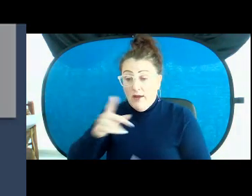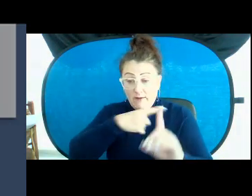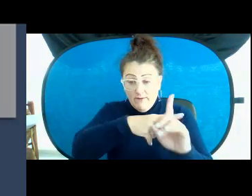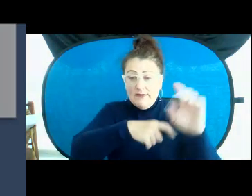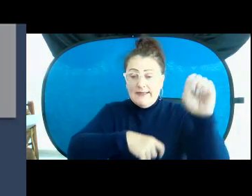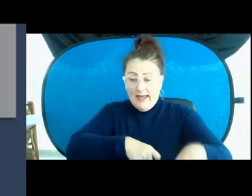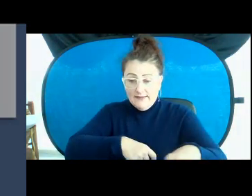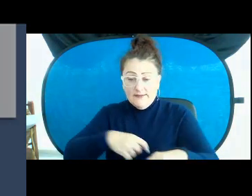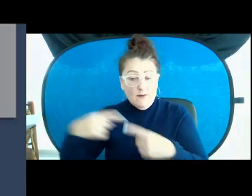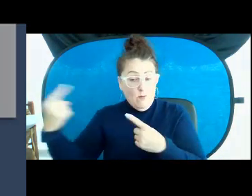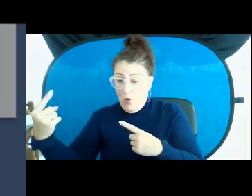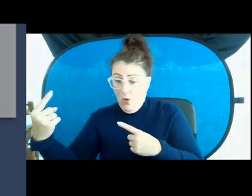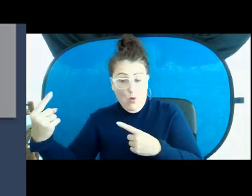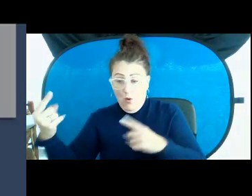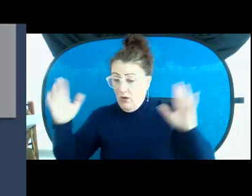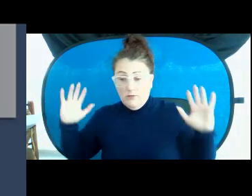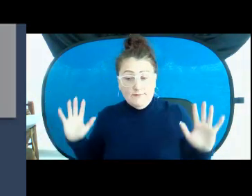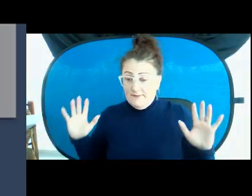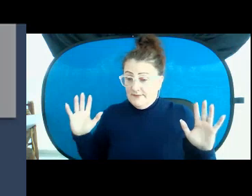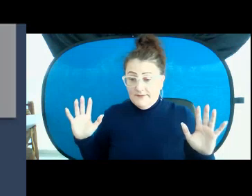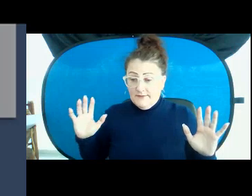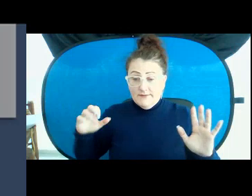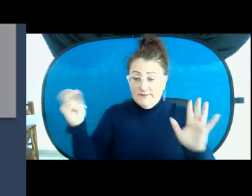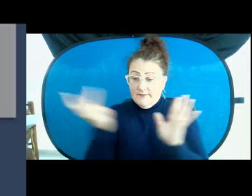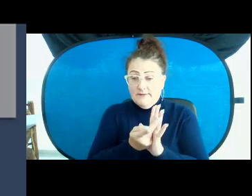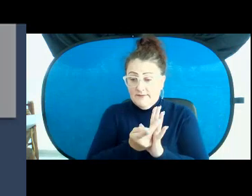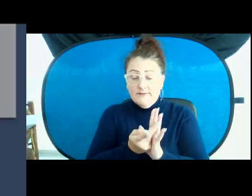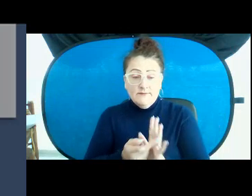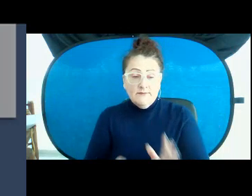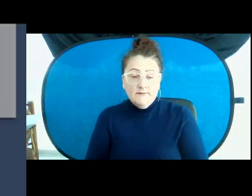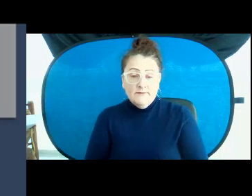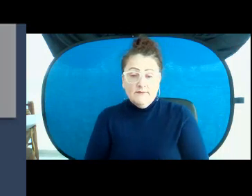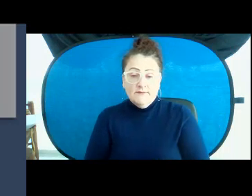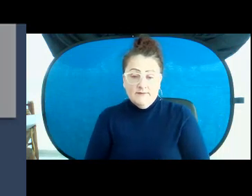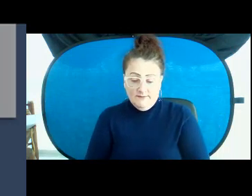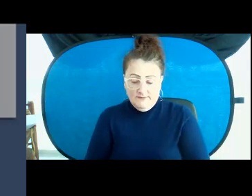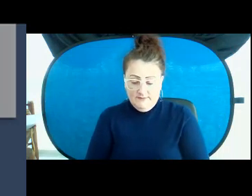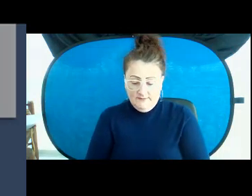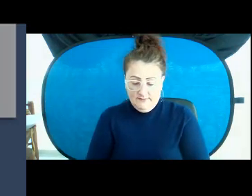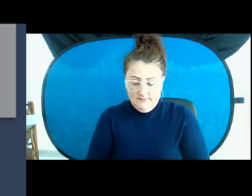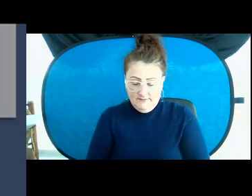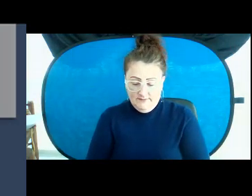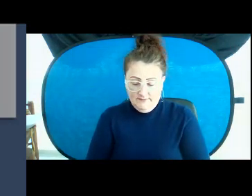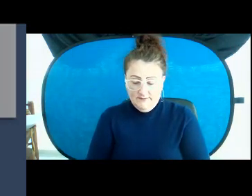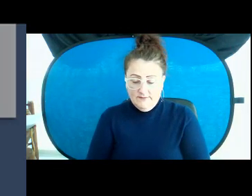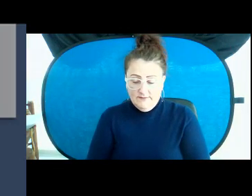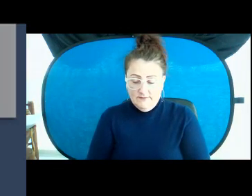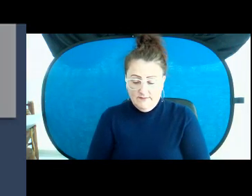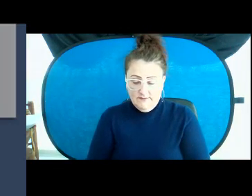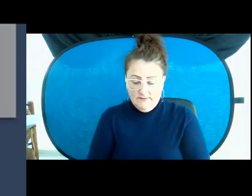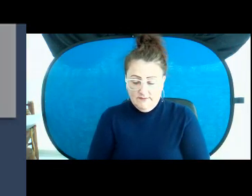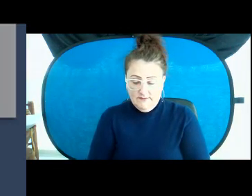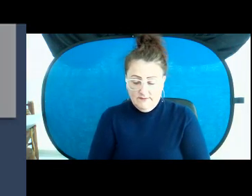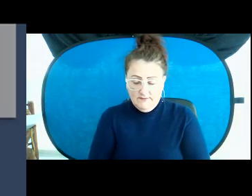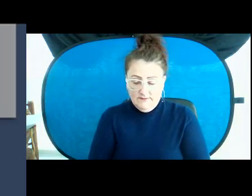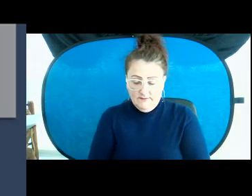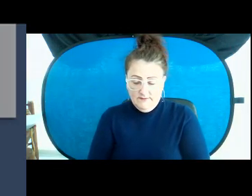Aye. Opposed? Abstentions? Motion is approved. Now we're taking tabs 104 and 105.